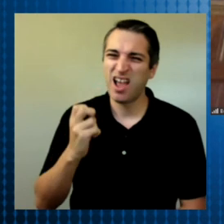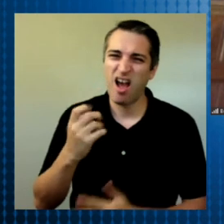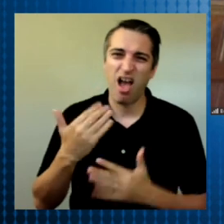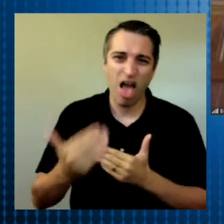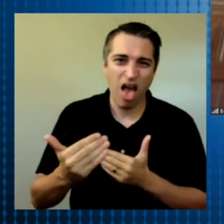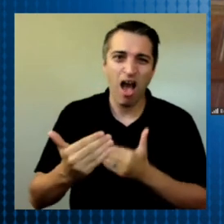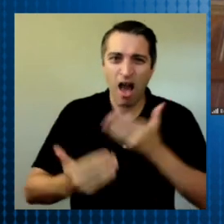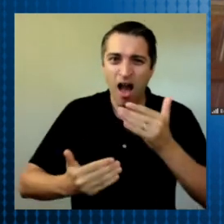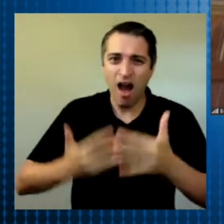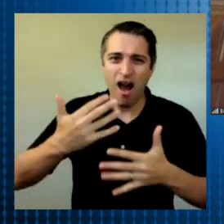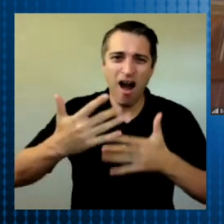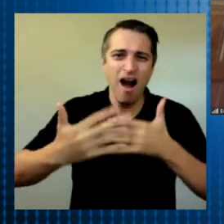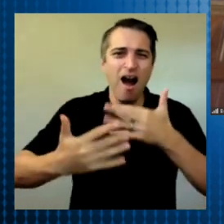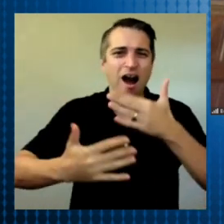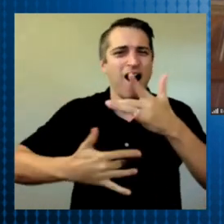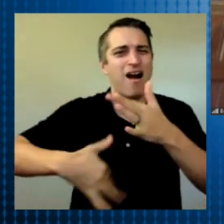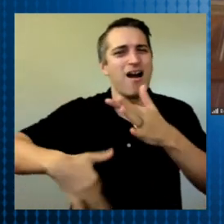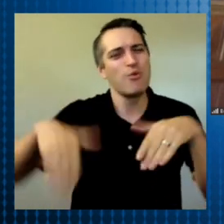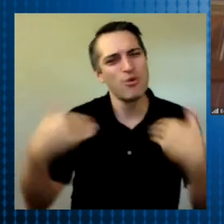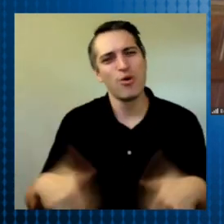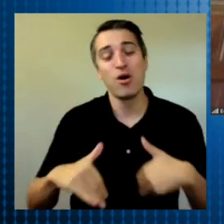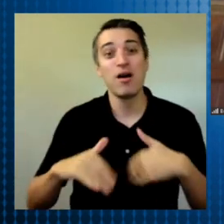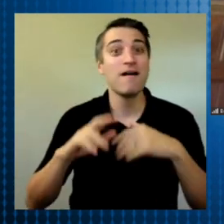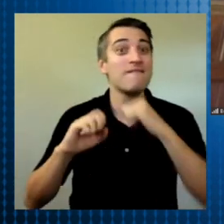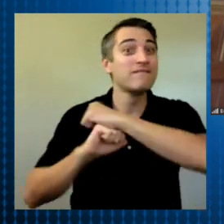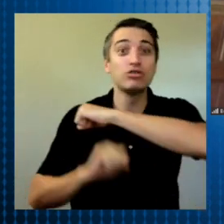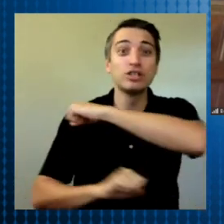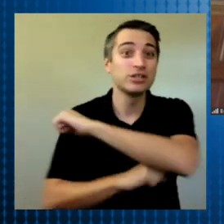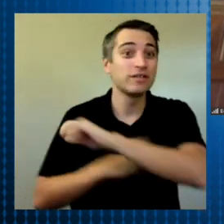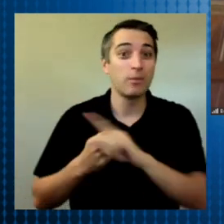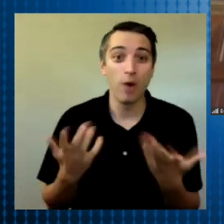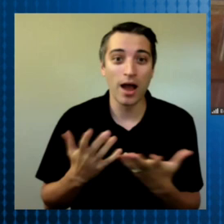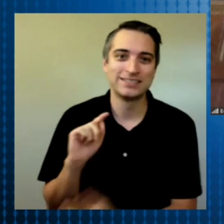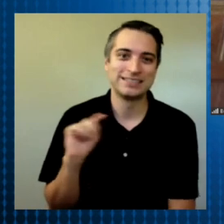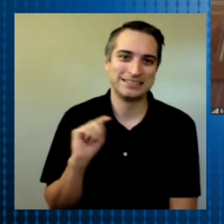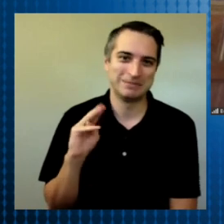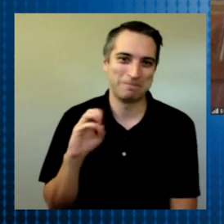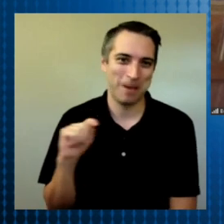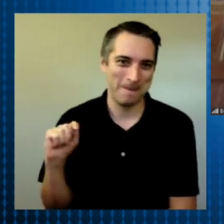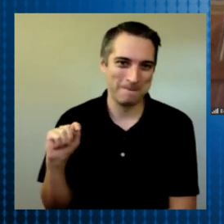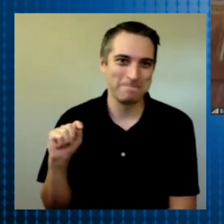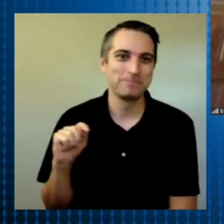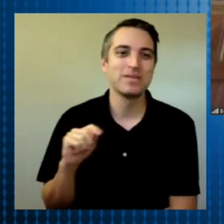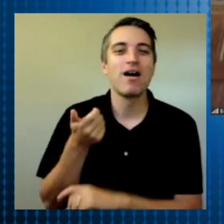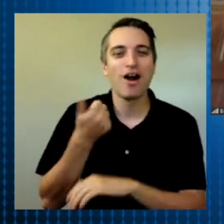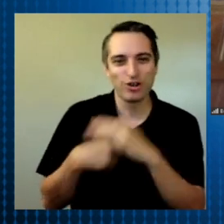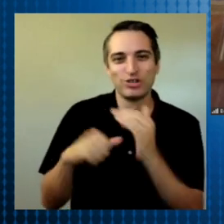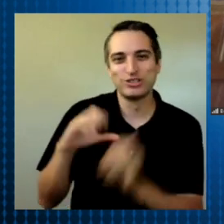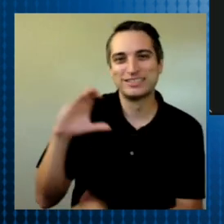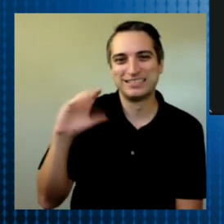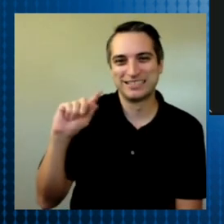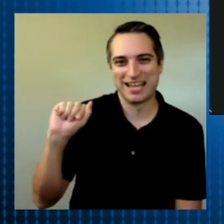And he has had that foundation from the TMOT program, which is a part of the CTAG. And